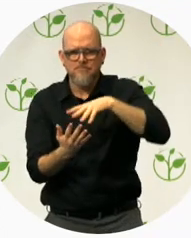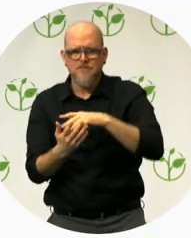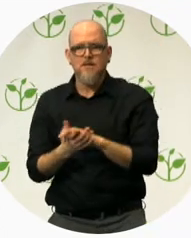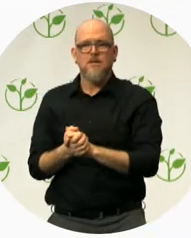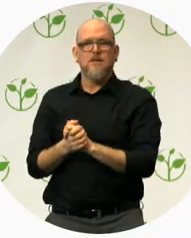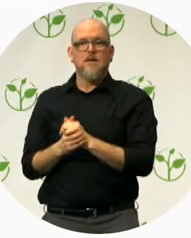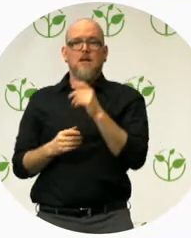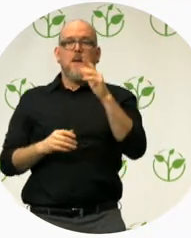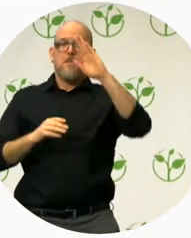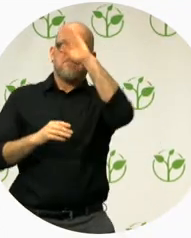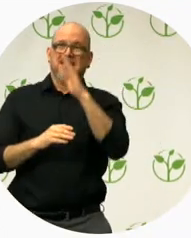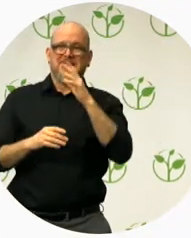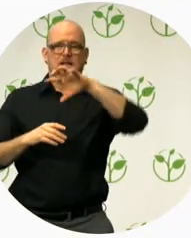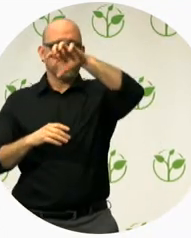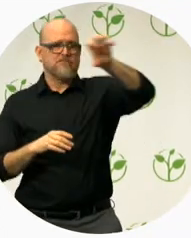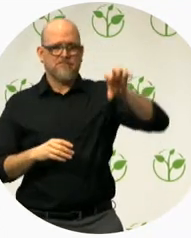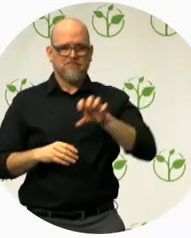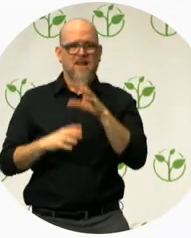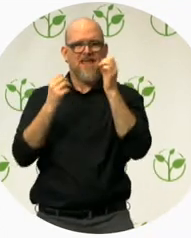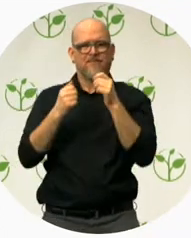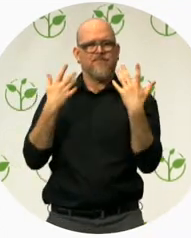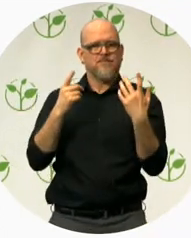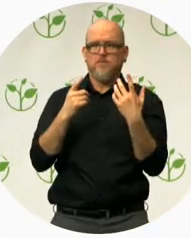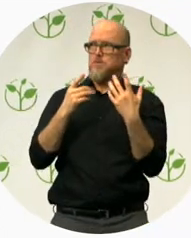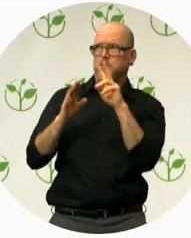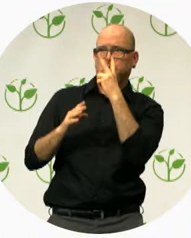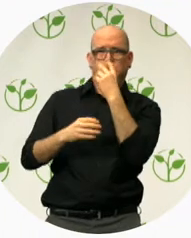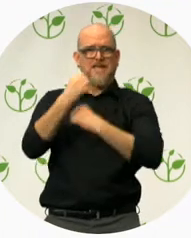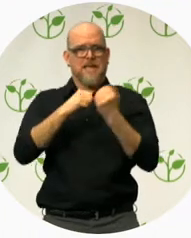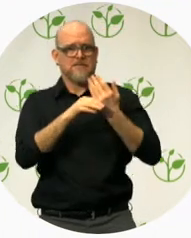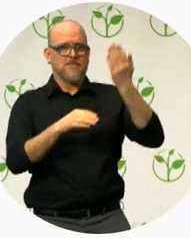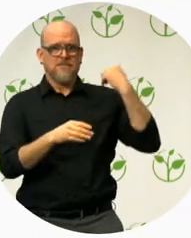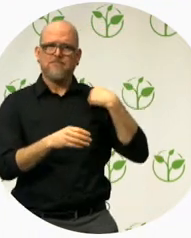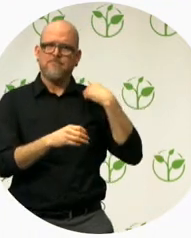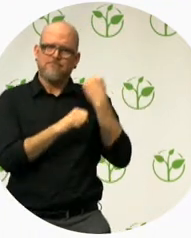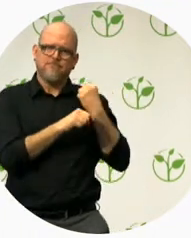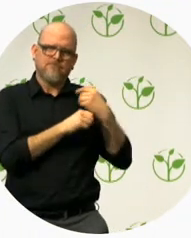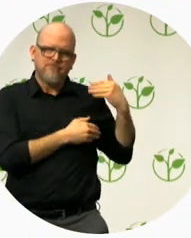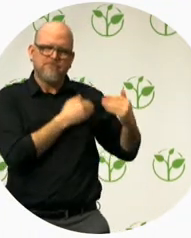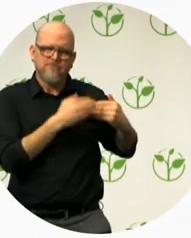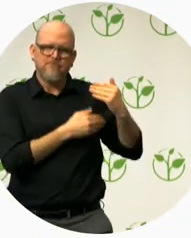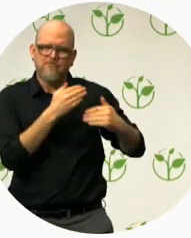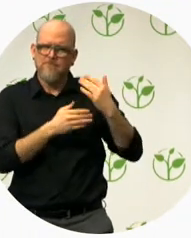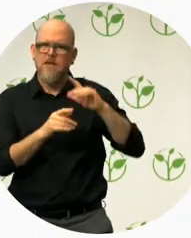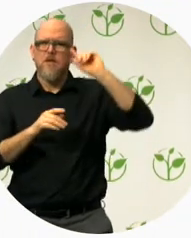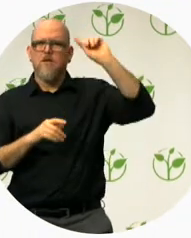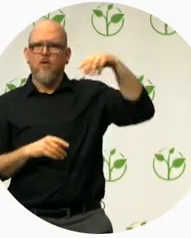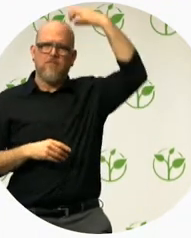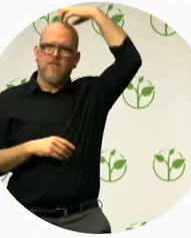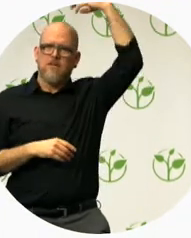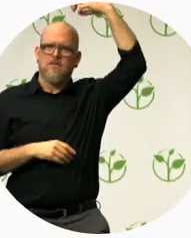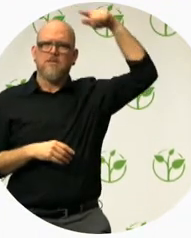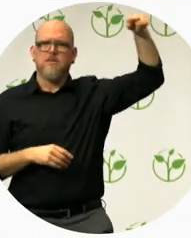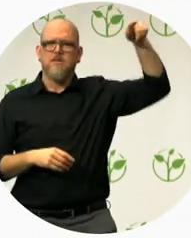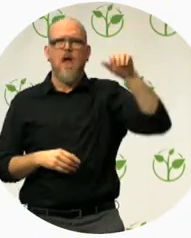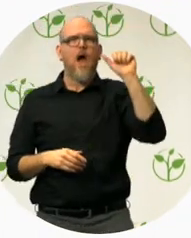last 2 years, I have been working for the government of Angola in order to support them